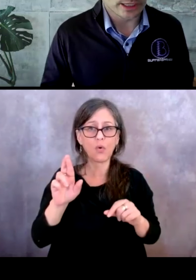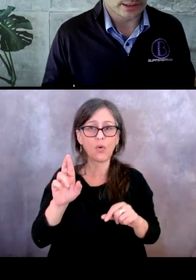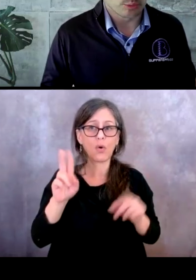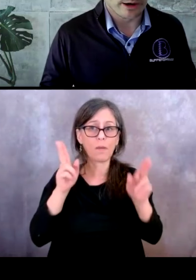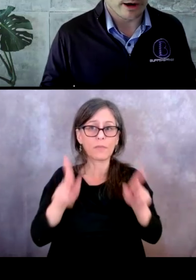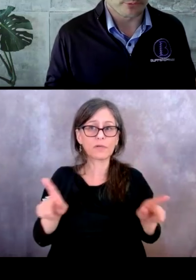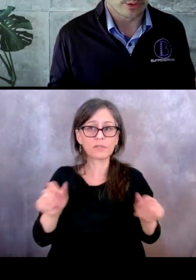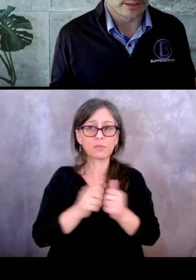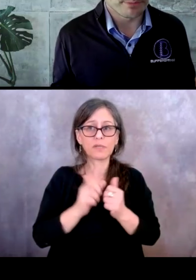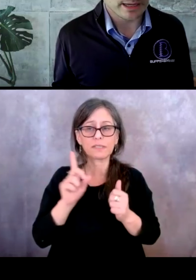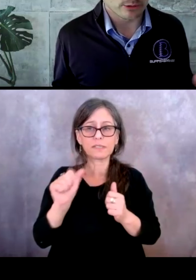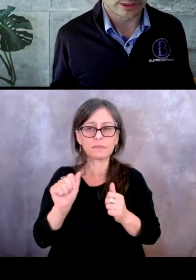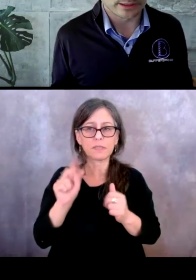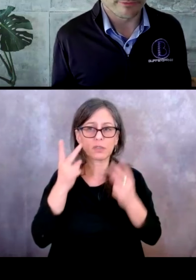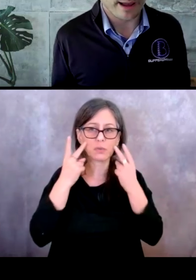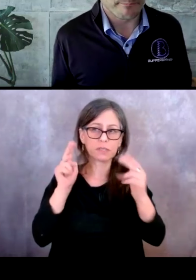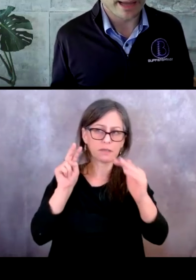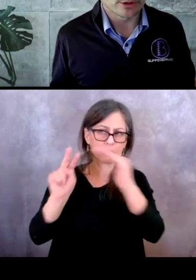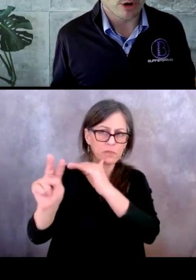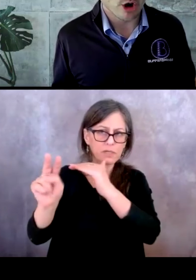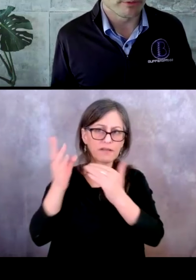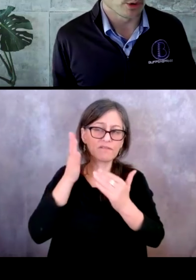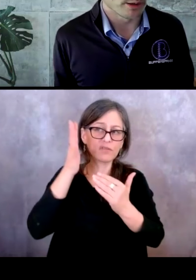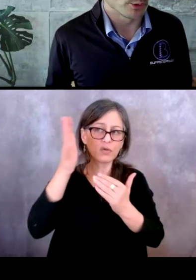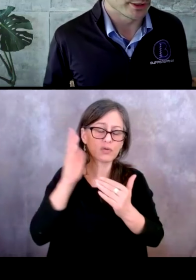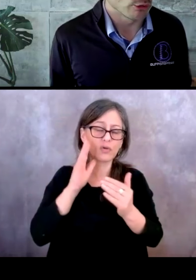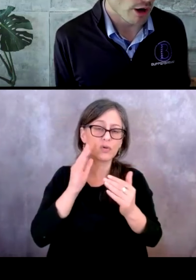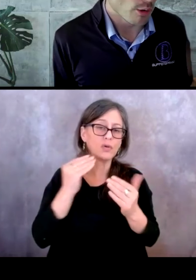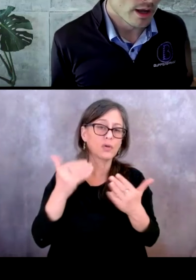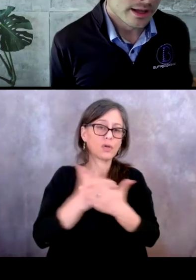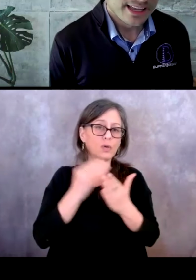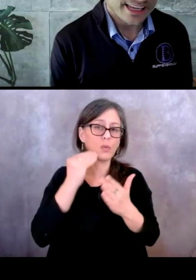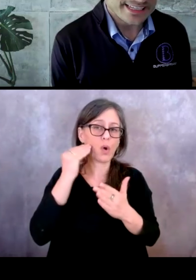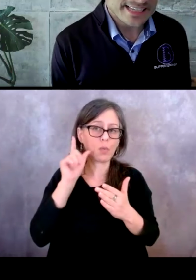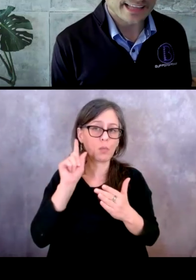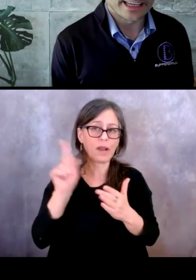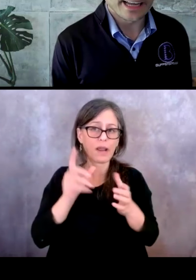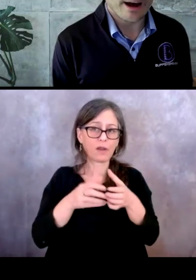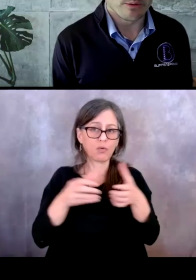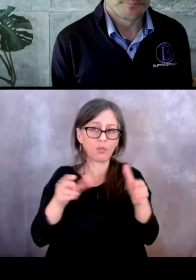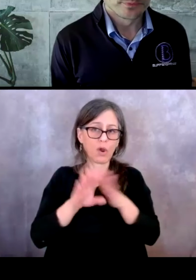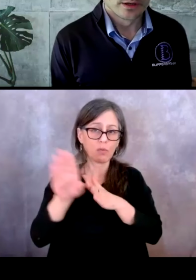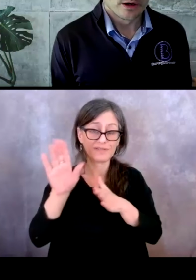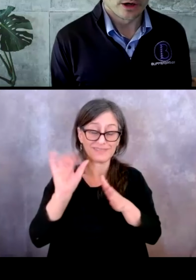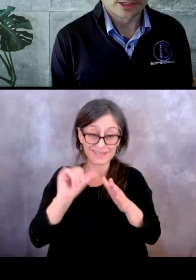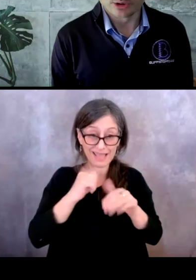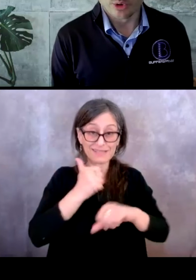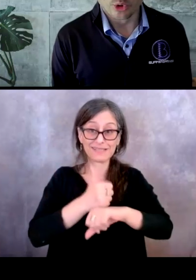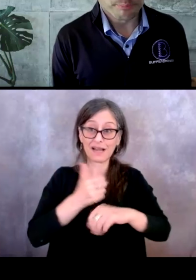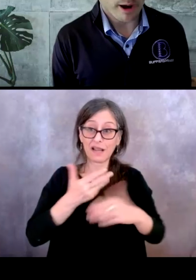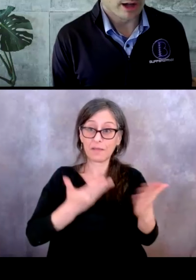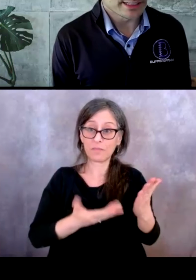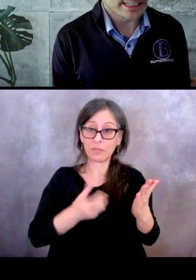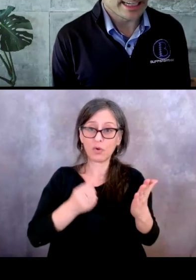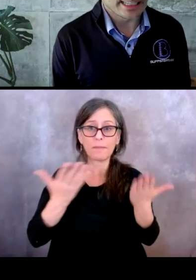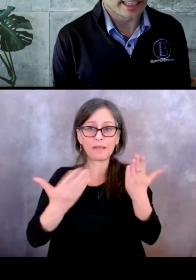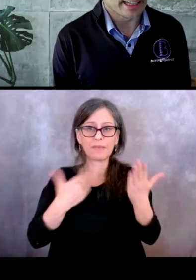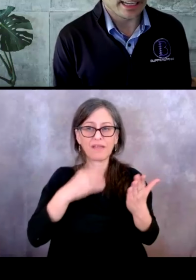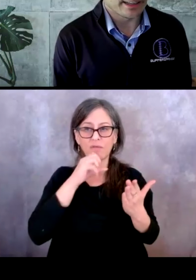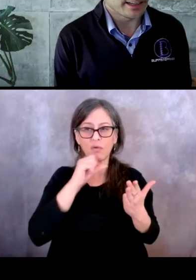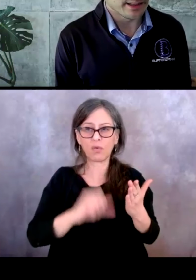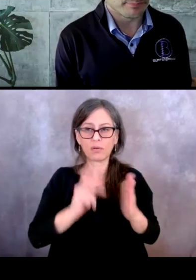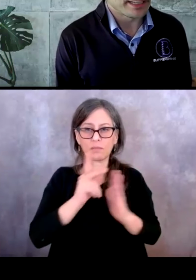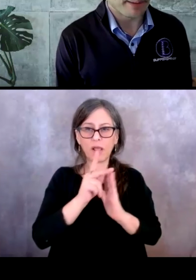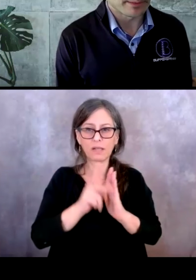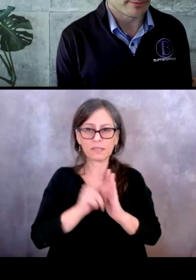that's looking to where I'm going to be or looking to find my new home of where I'm going to grow, is that laid out? Or is there old policies? Is